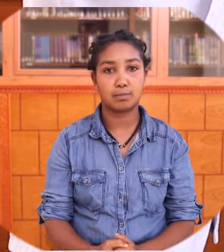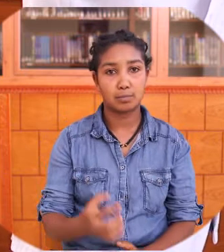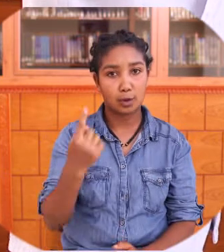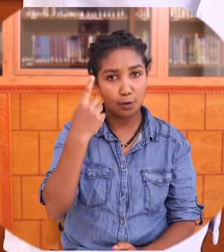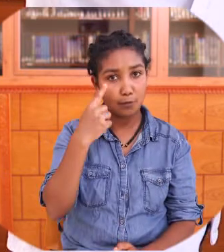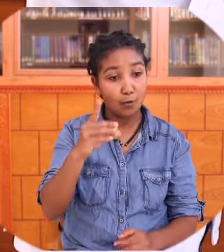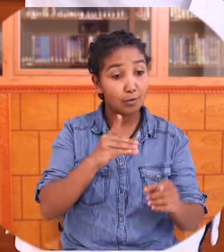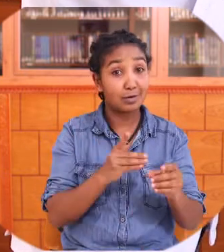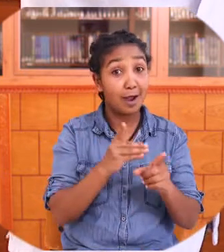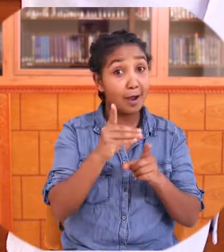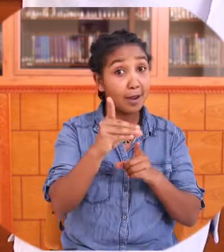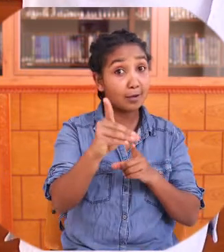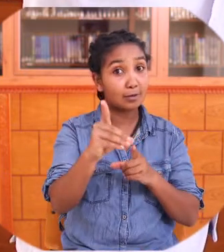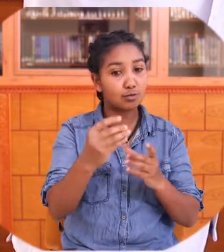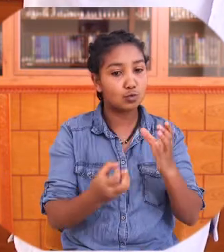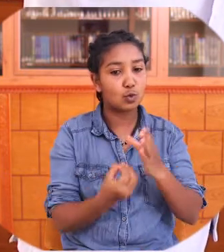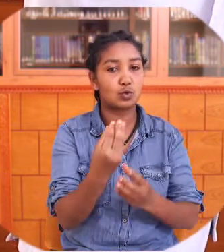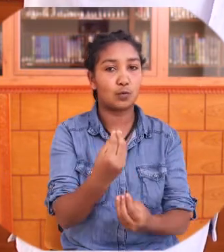for direct source of food.